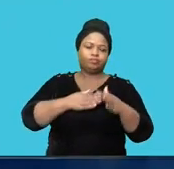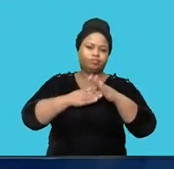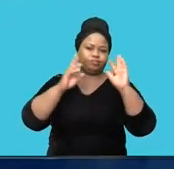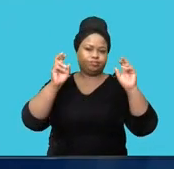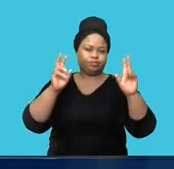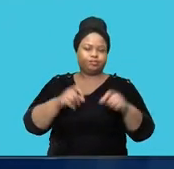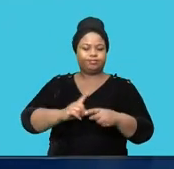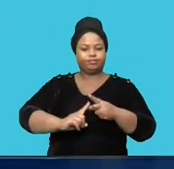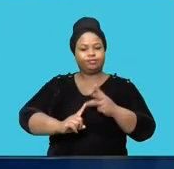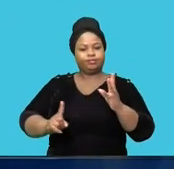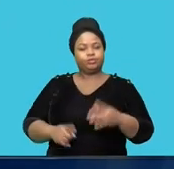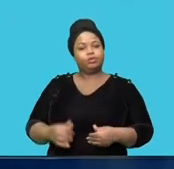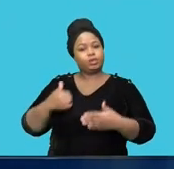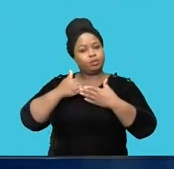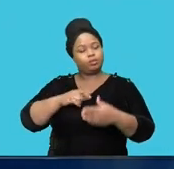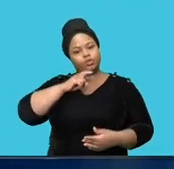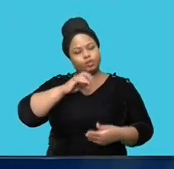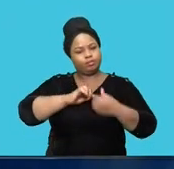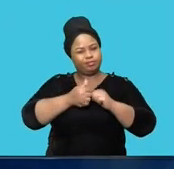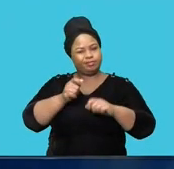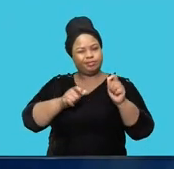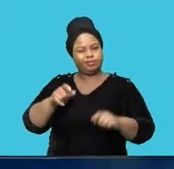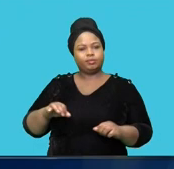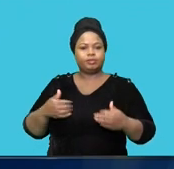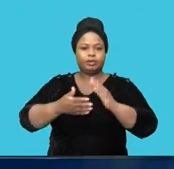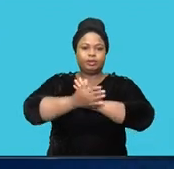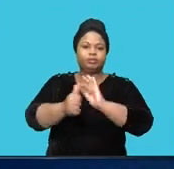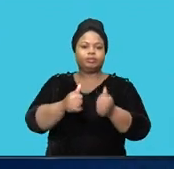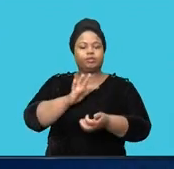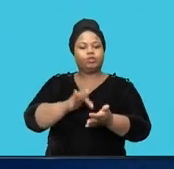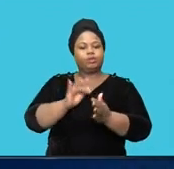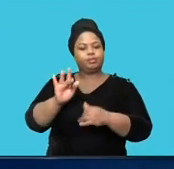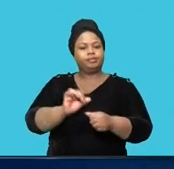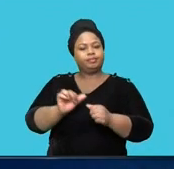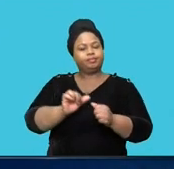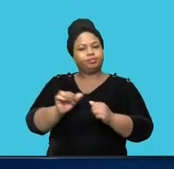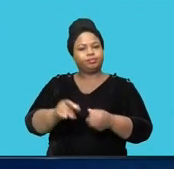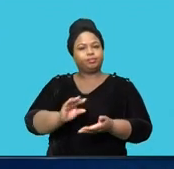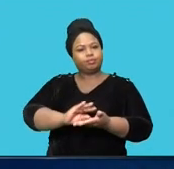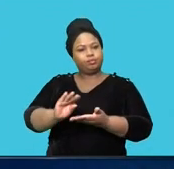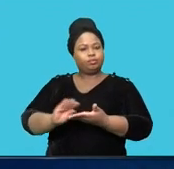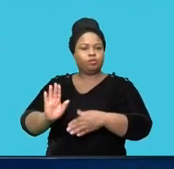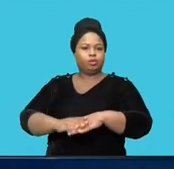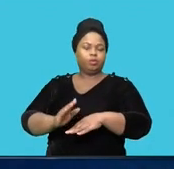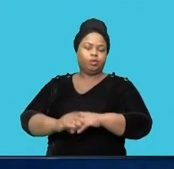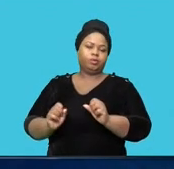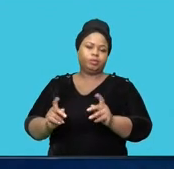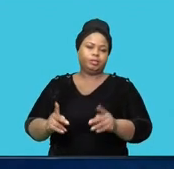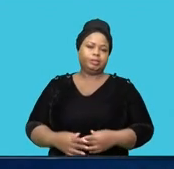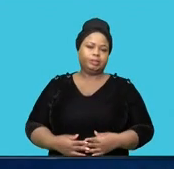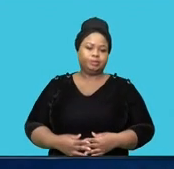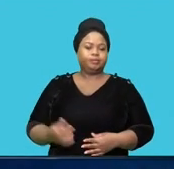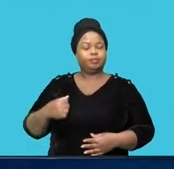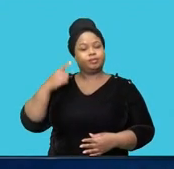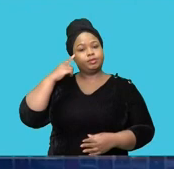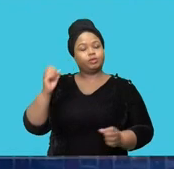important techniques to help them use their athletics ability to better position themselves for sponsorship possibilities. I think the summit